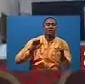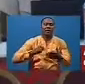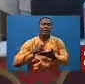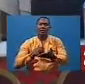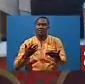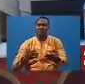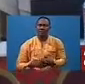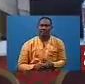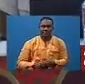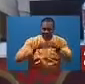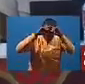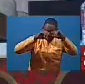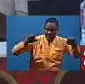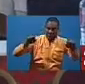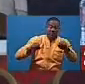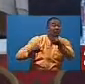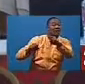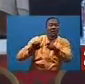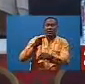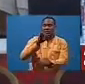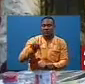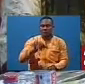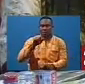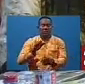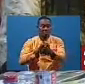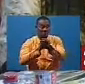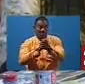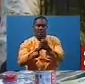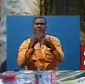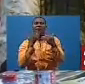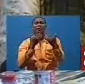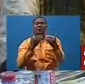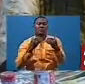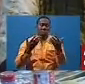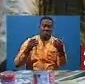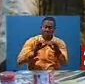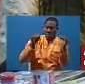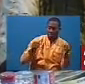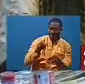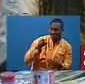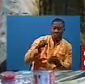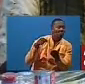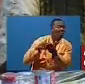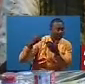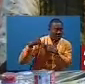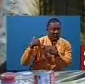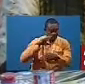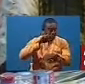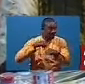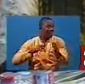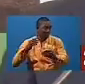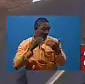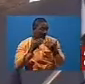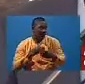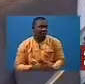Association, Mr. Roland Afelmoni, thanked the organizers for recognizing the critical role of the media in national